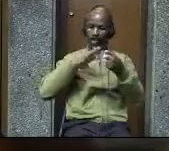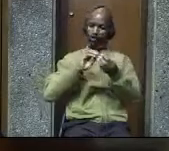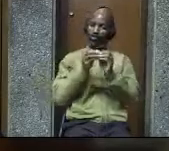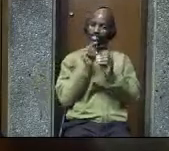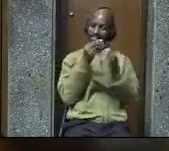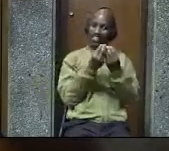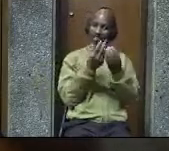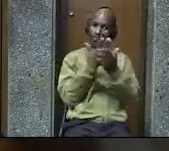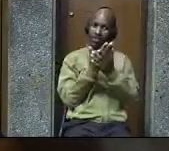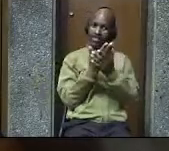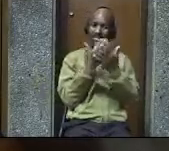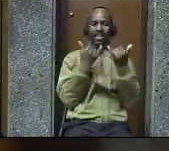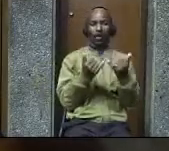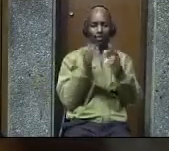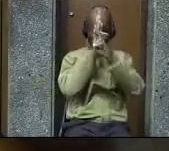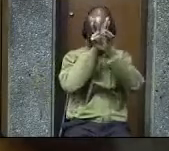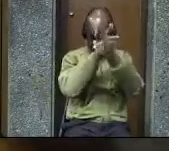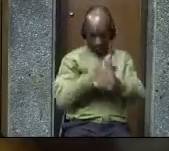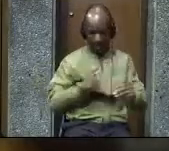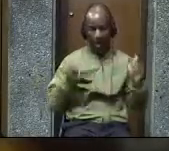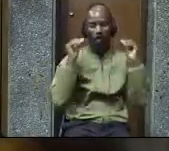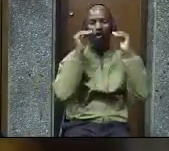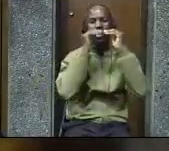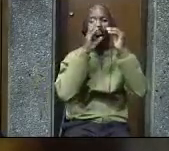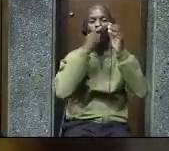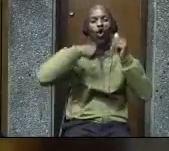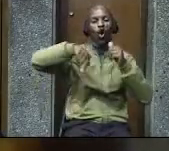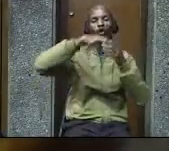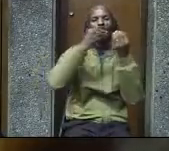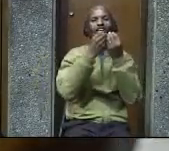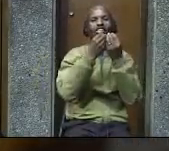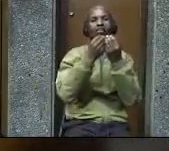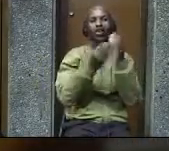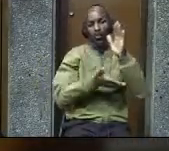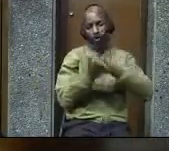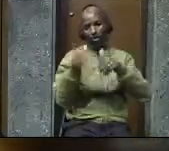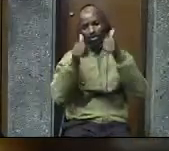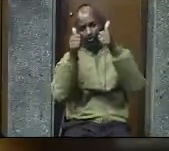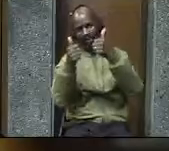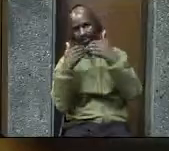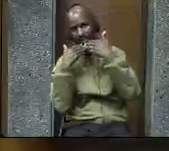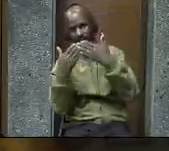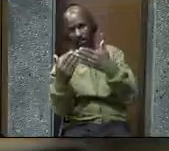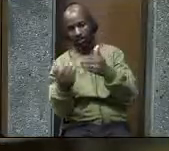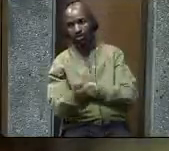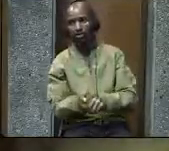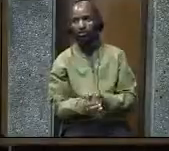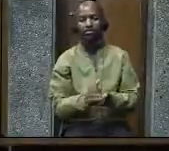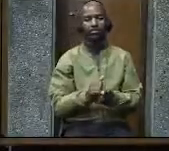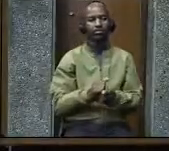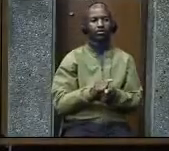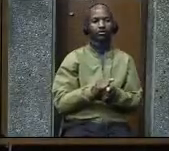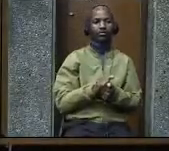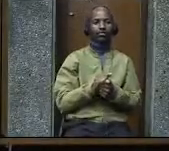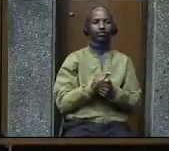issue, we must be as far as honest. All of us, we may be right.